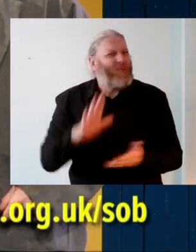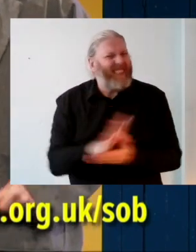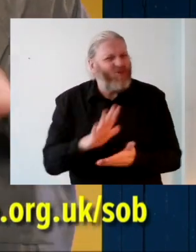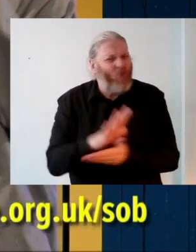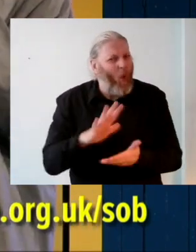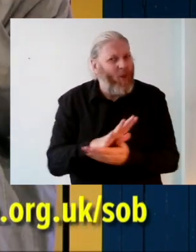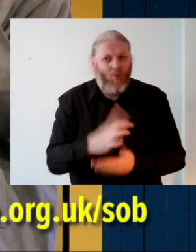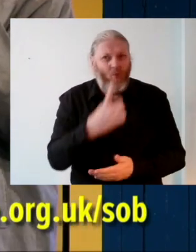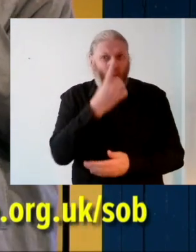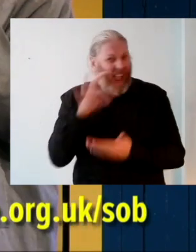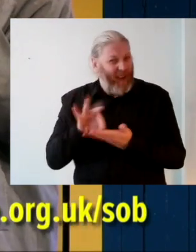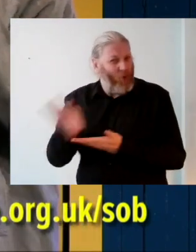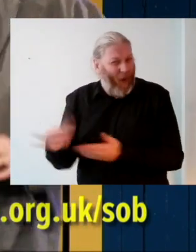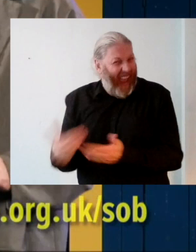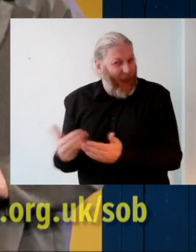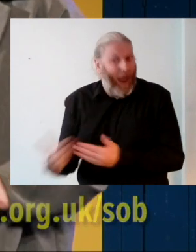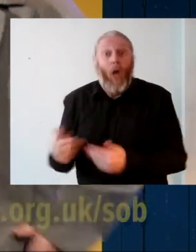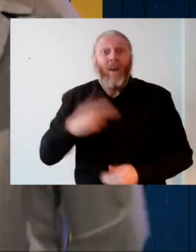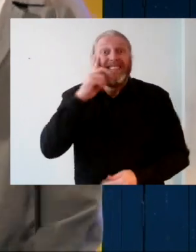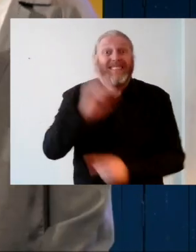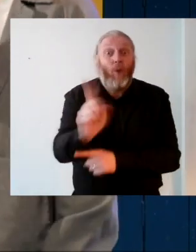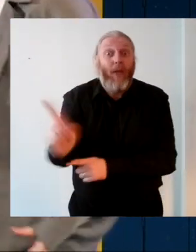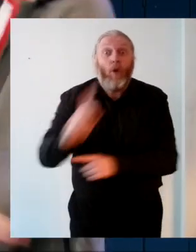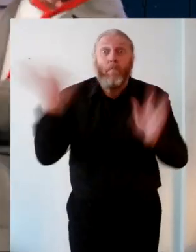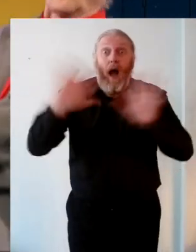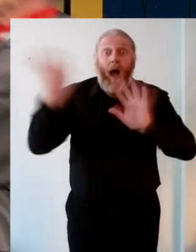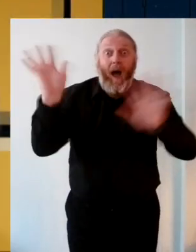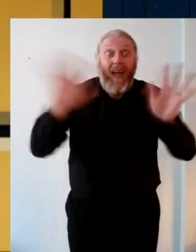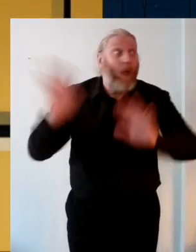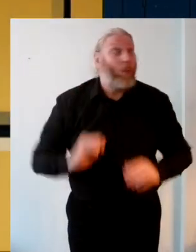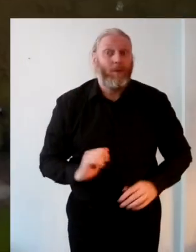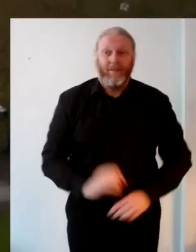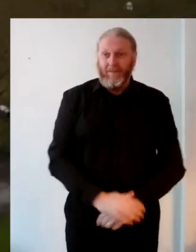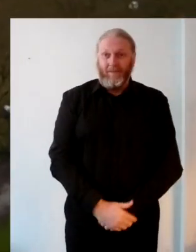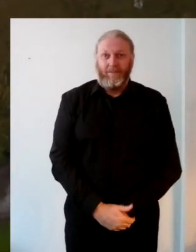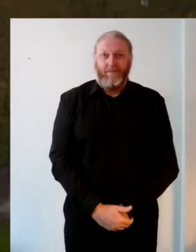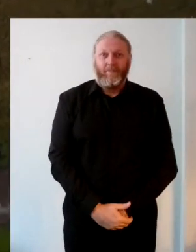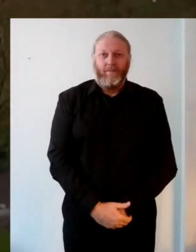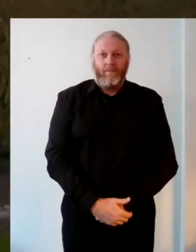the show, you can still donate below. I'll see you all later. Goodbye. Ooh.